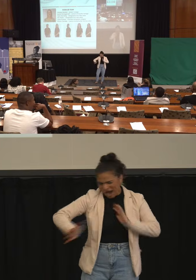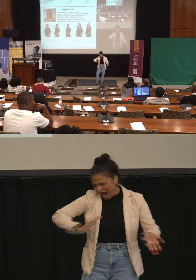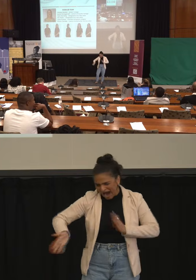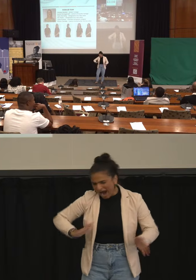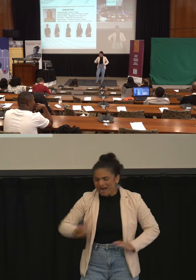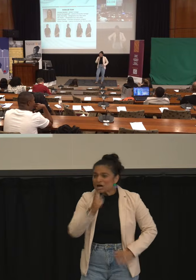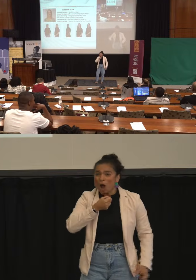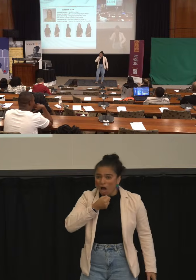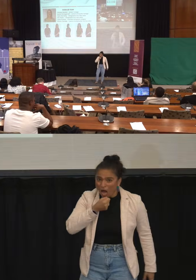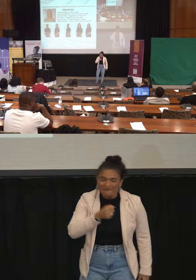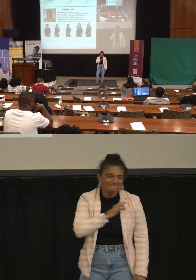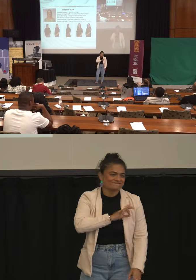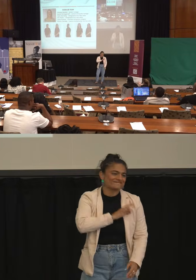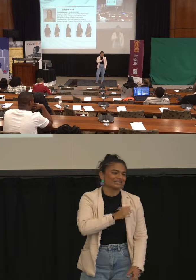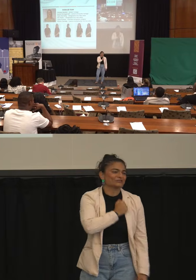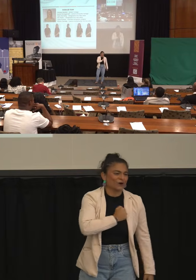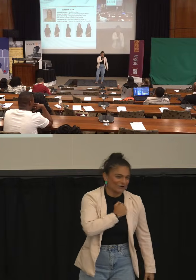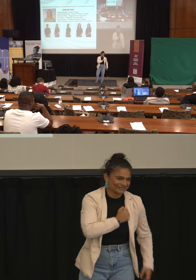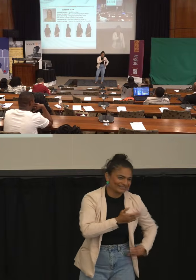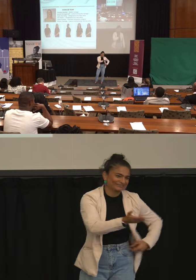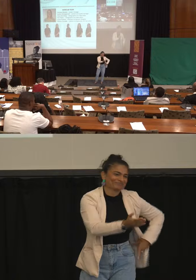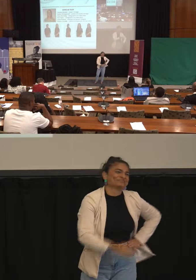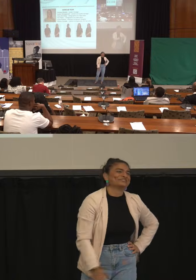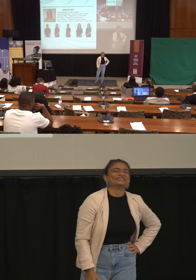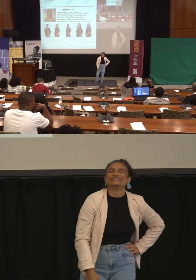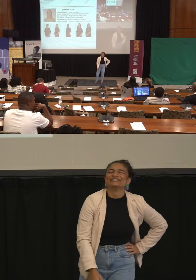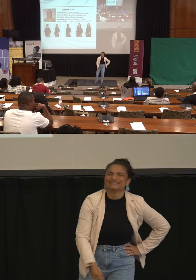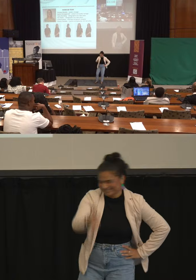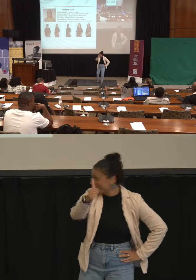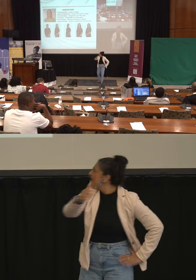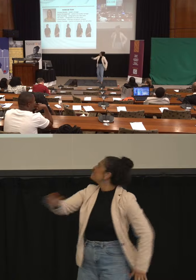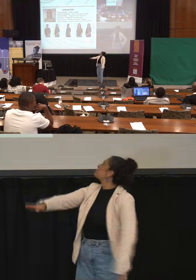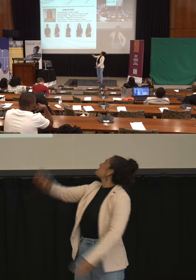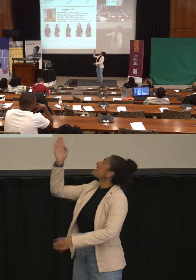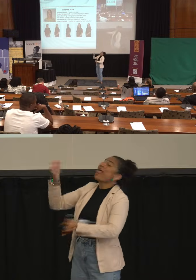action. So sorry for the interpreters, I'm going very fast.